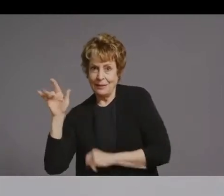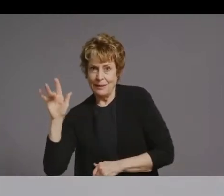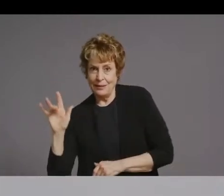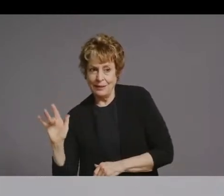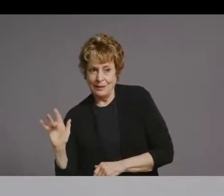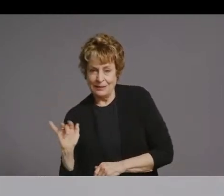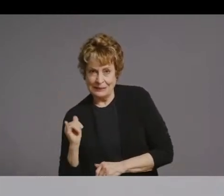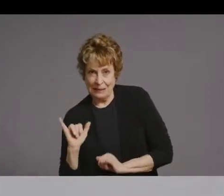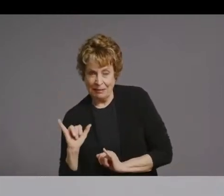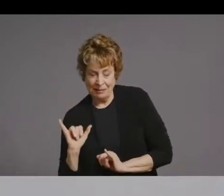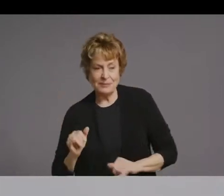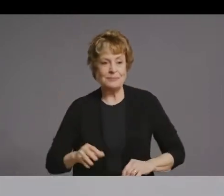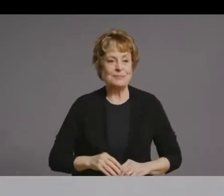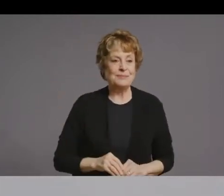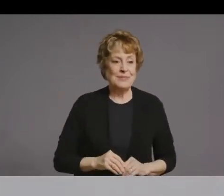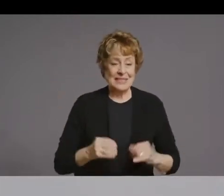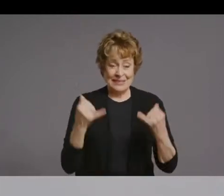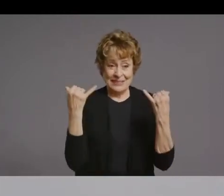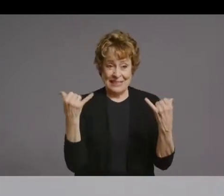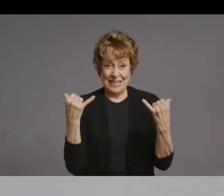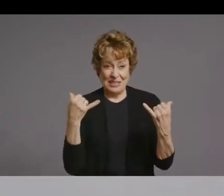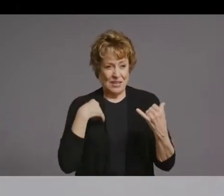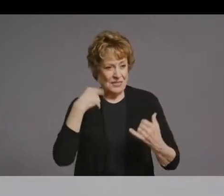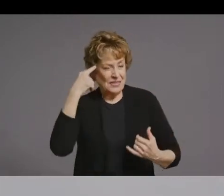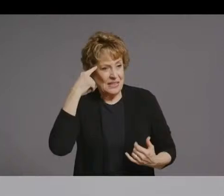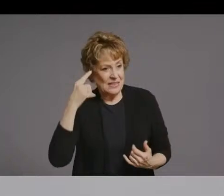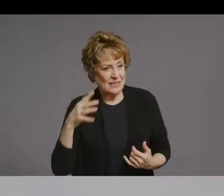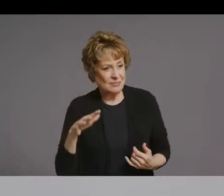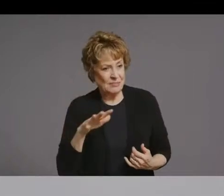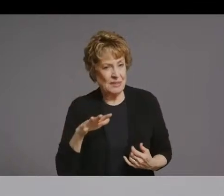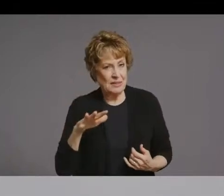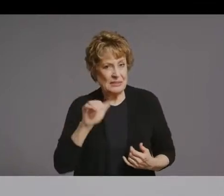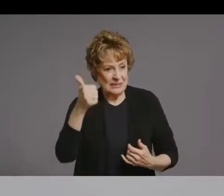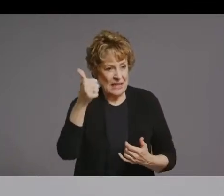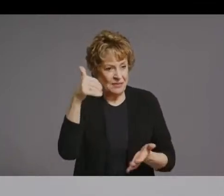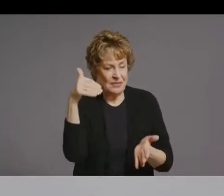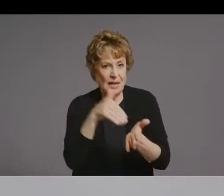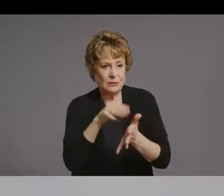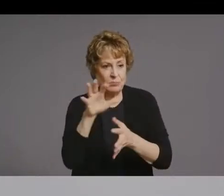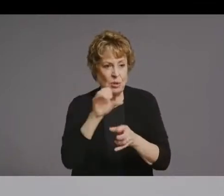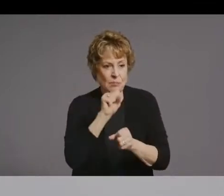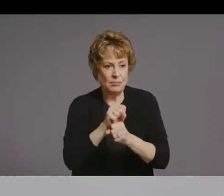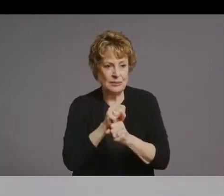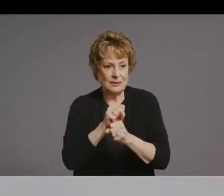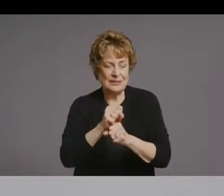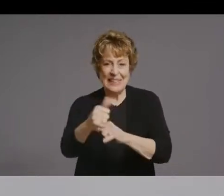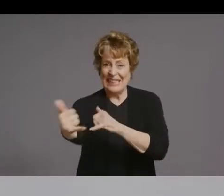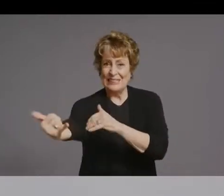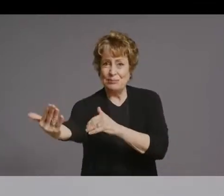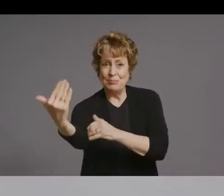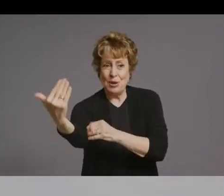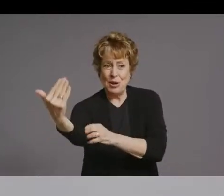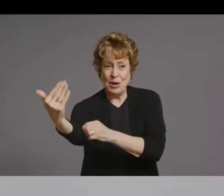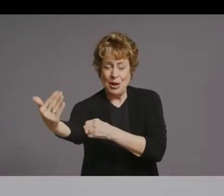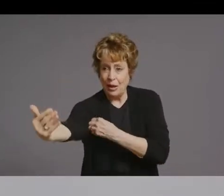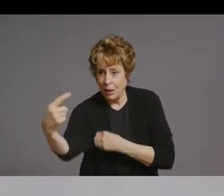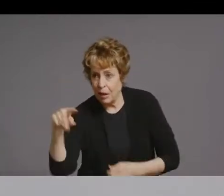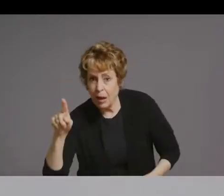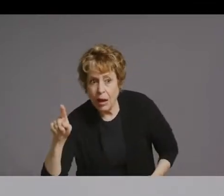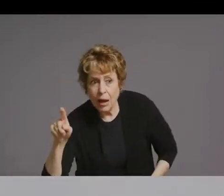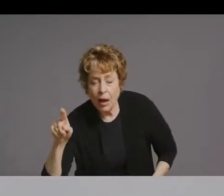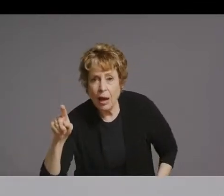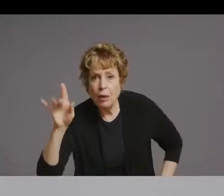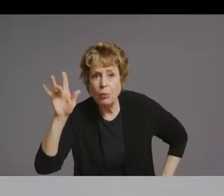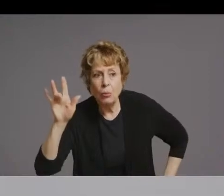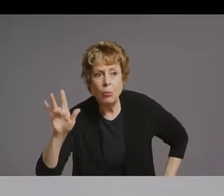now, it was tens of thousands of appointments were available when I walked out of my office around 1:45. But we can get you